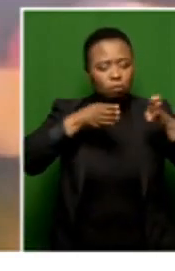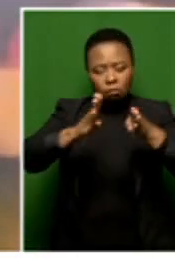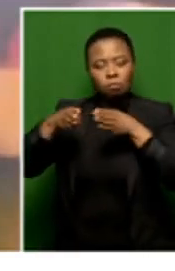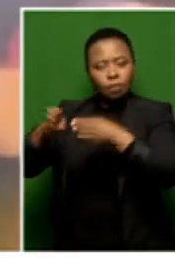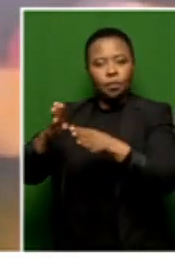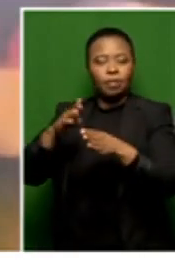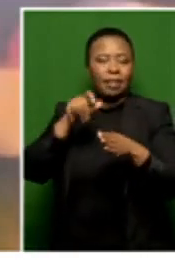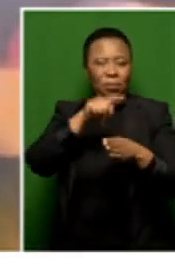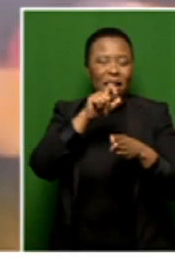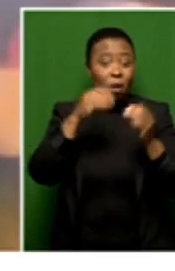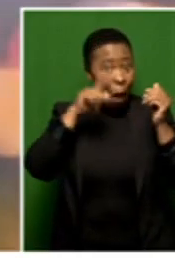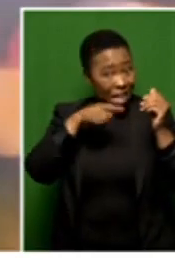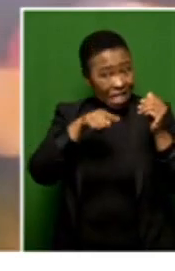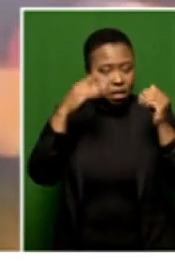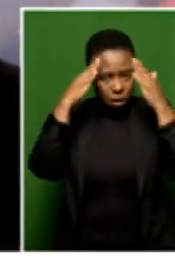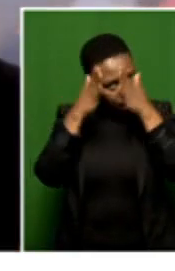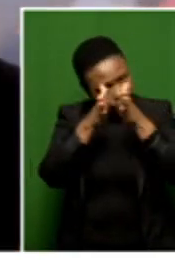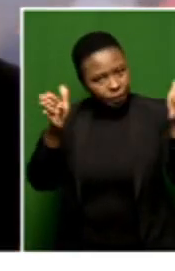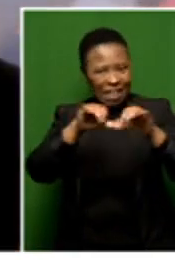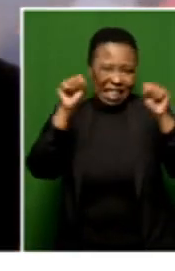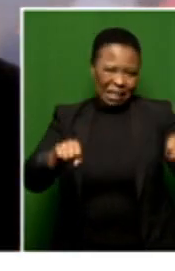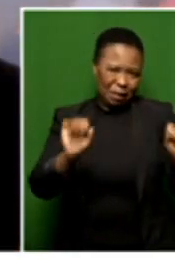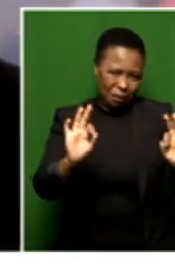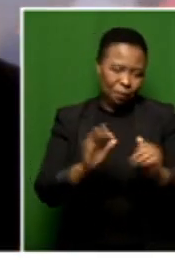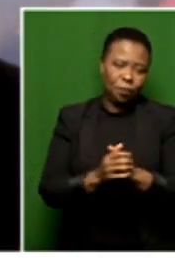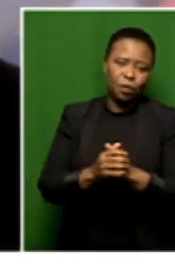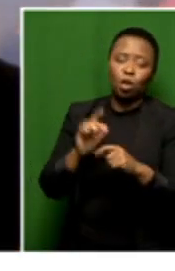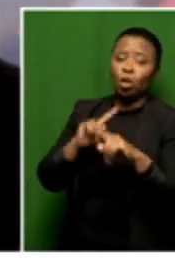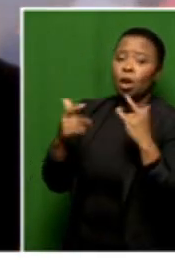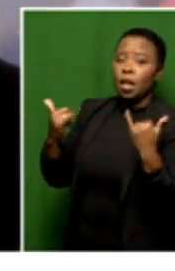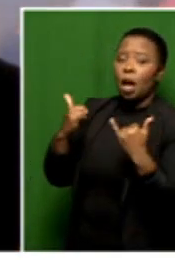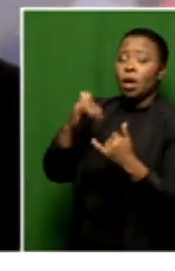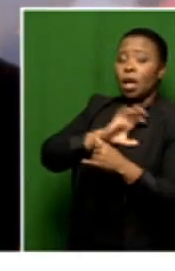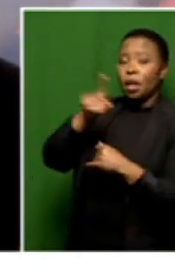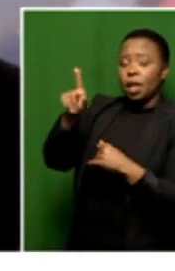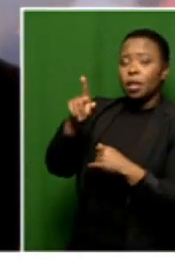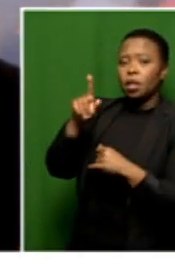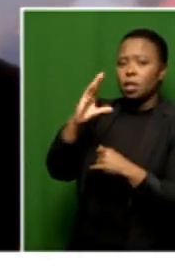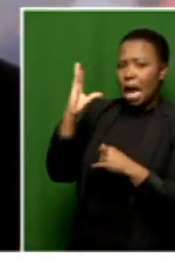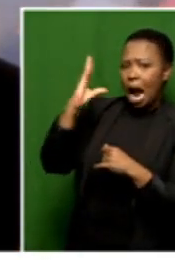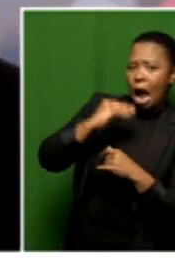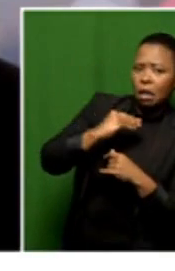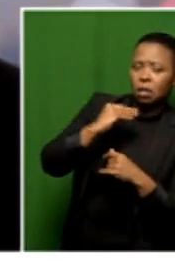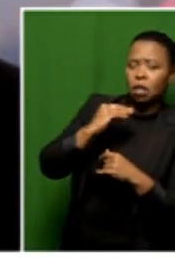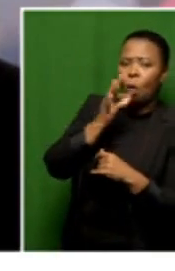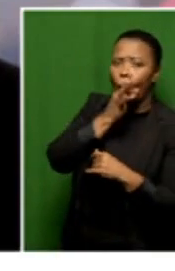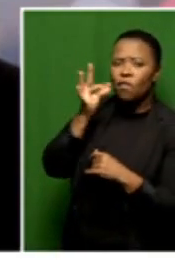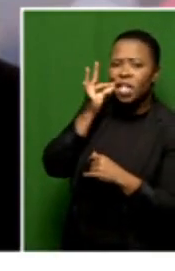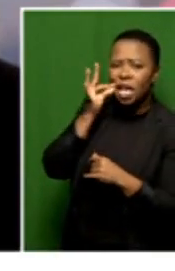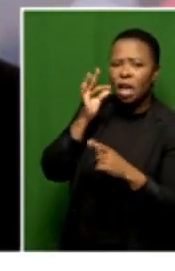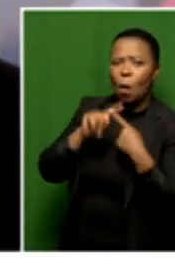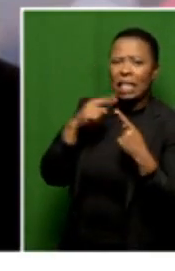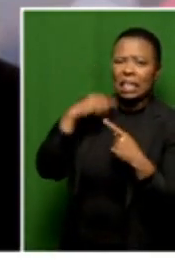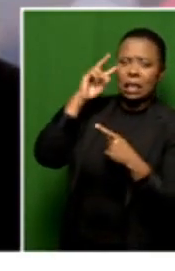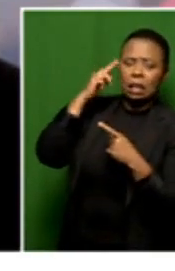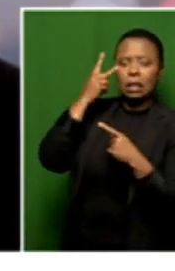broad ecosystem. Now, you also say that consumers should treat any request for confidential info with great